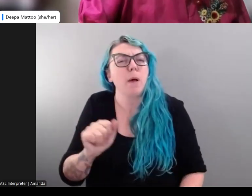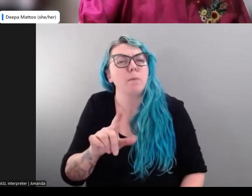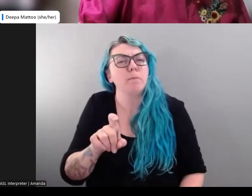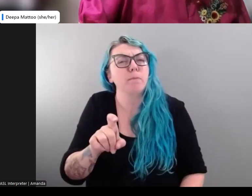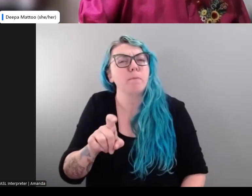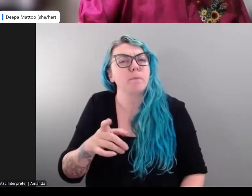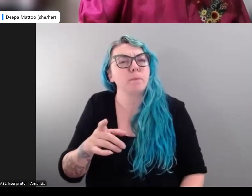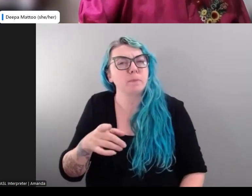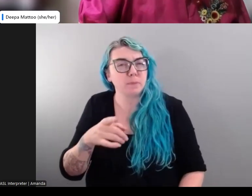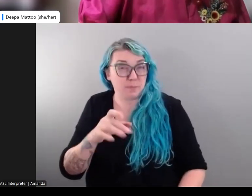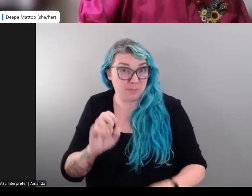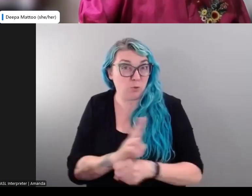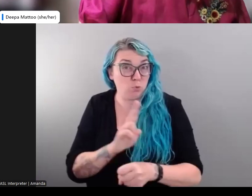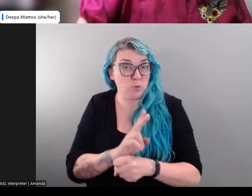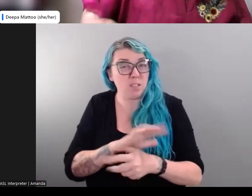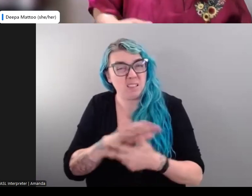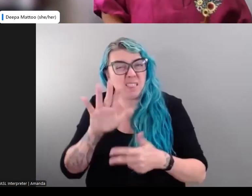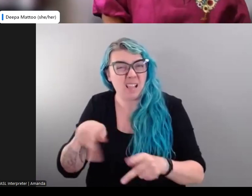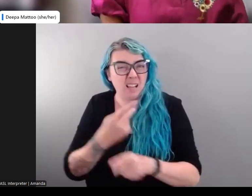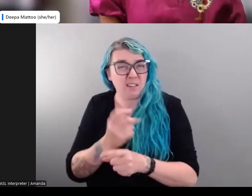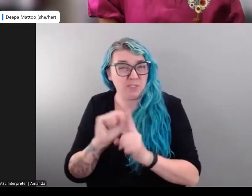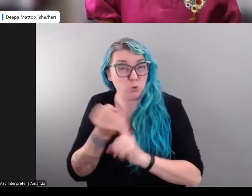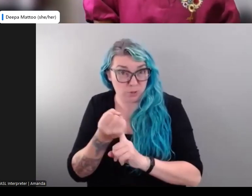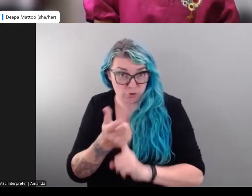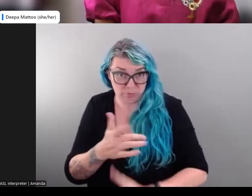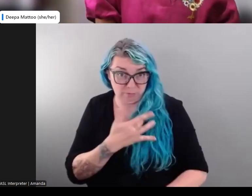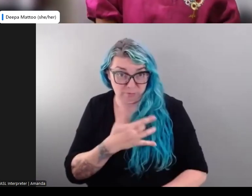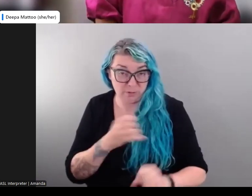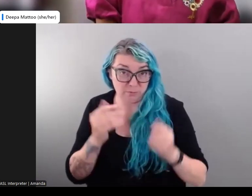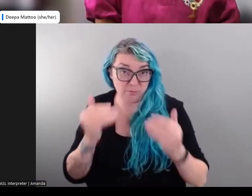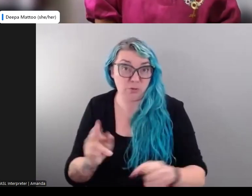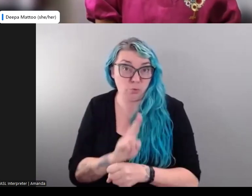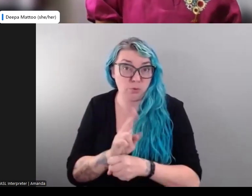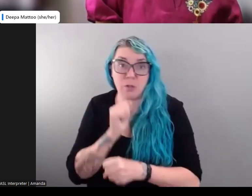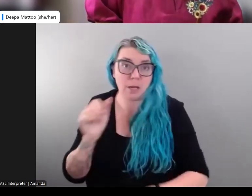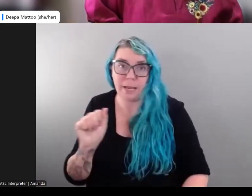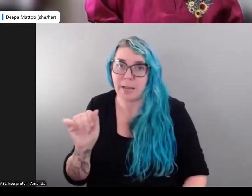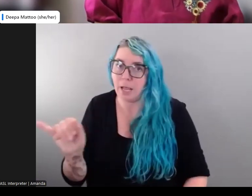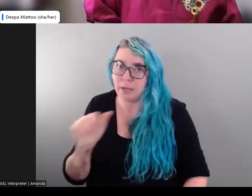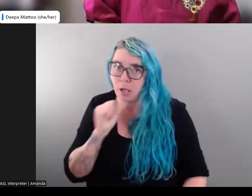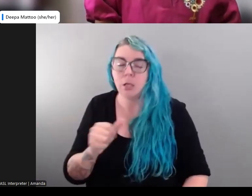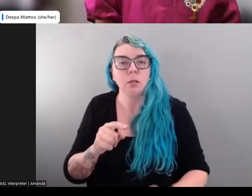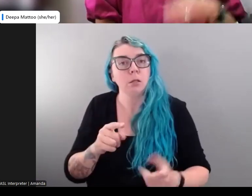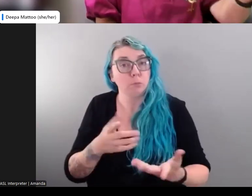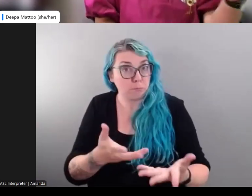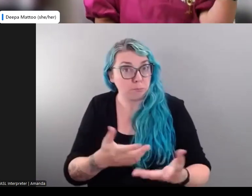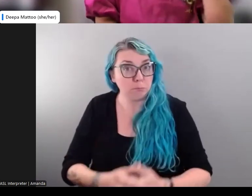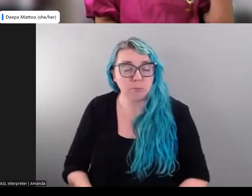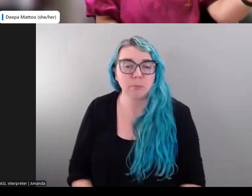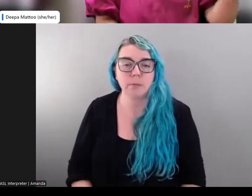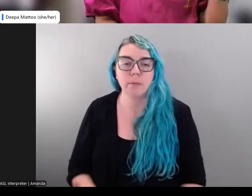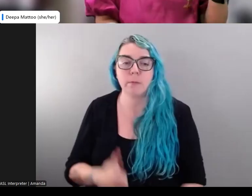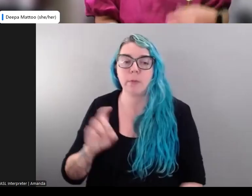respond to the use of the tool in those contexts, not AI. Absolutely. I think if you're using it like